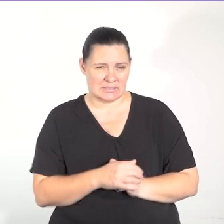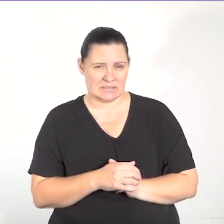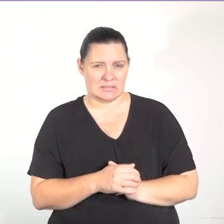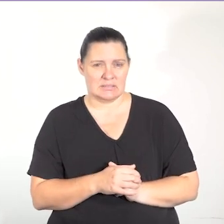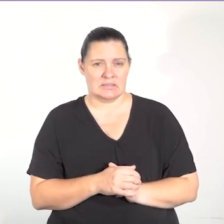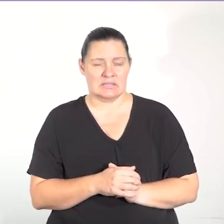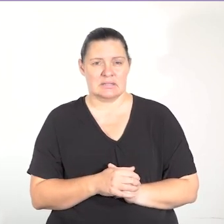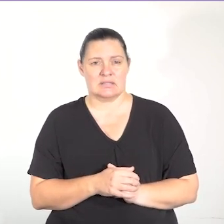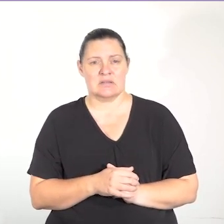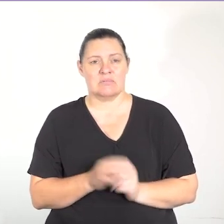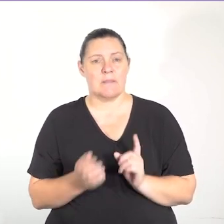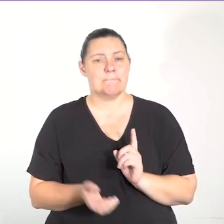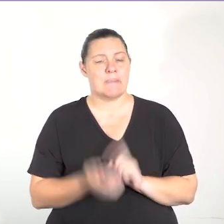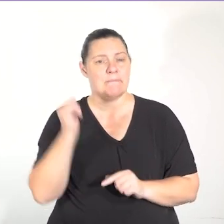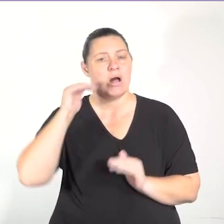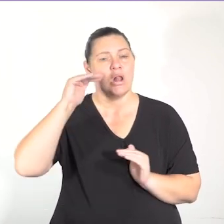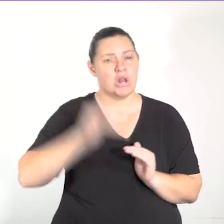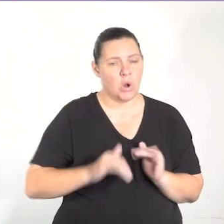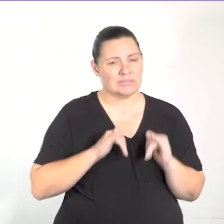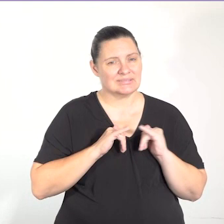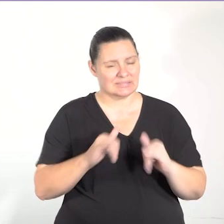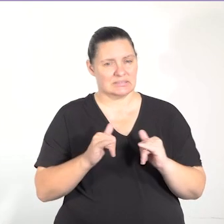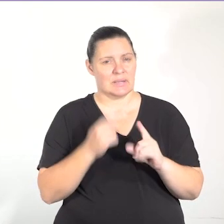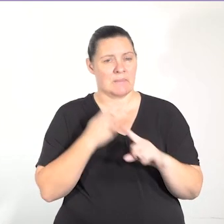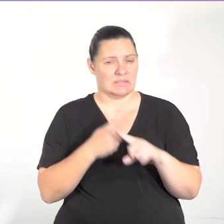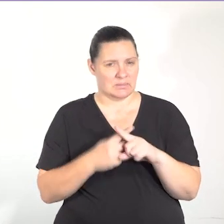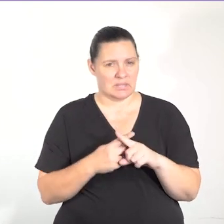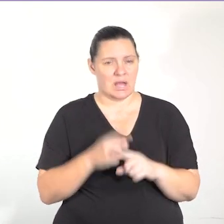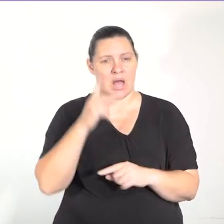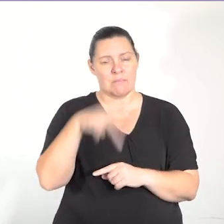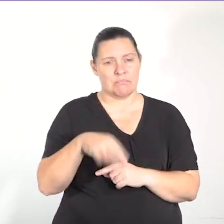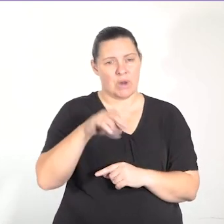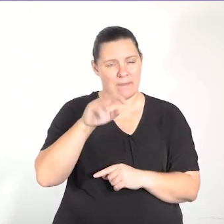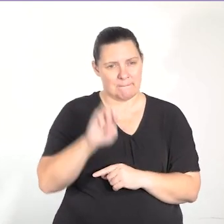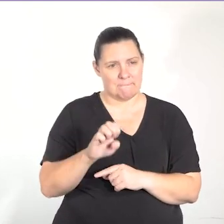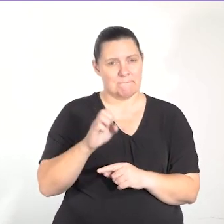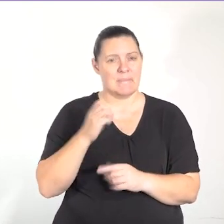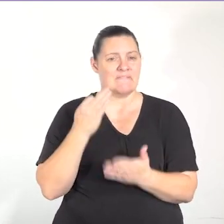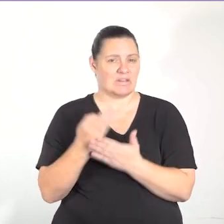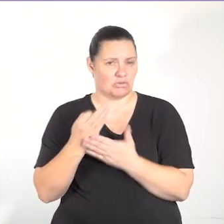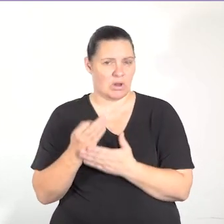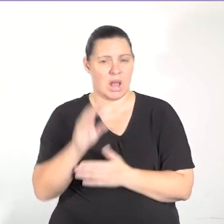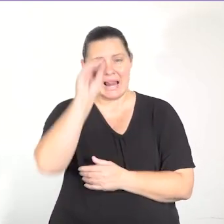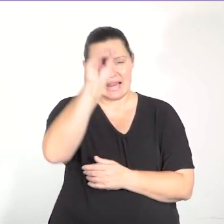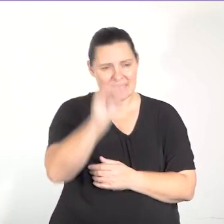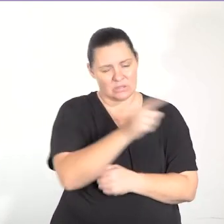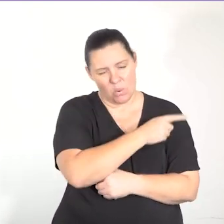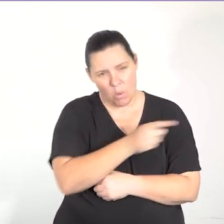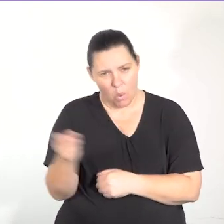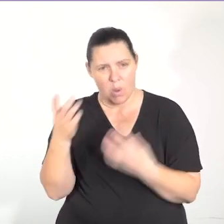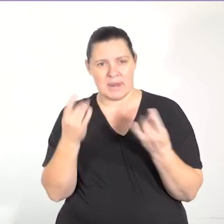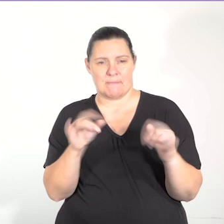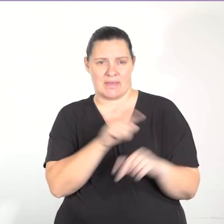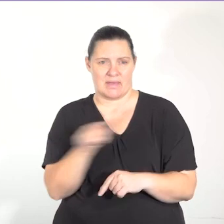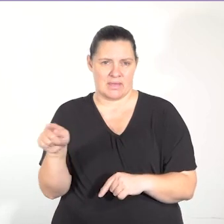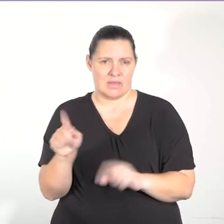that. Then, when finding the lowest common multiple using prime factorization, you list all the